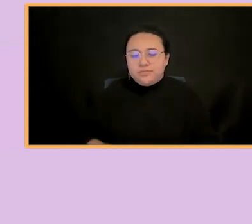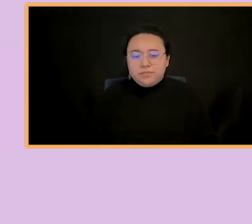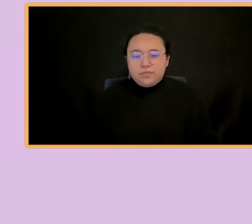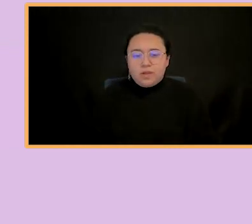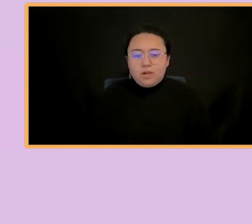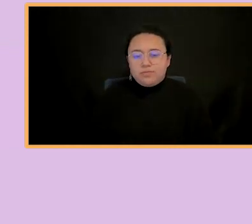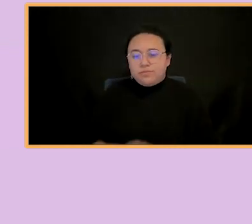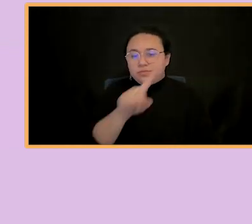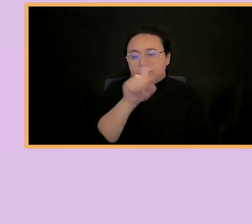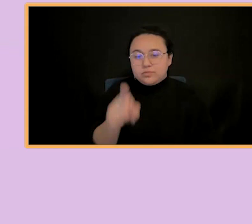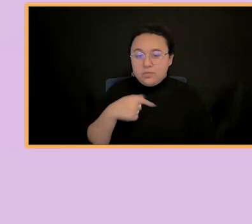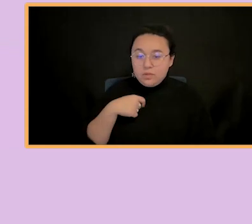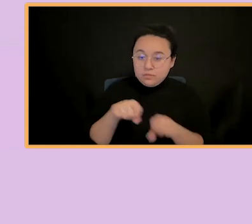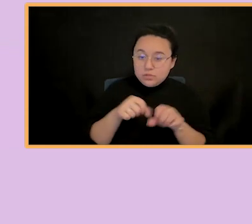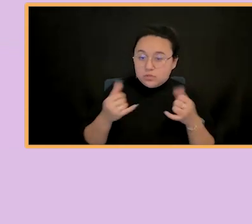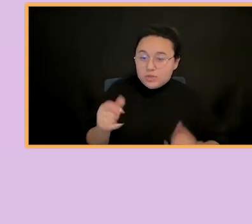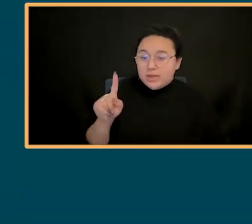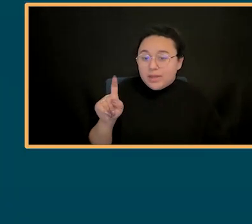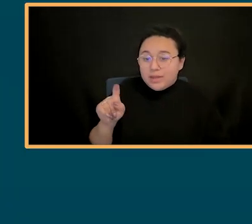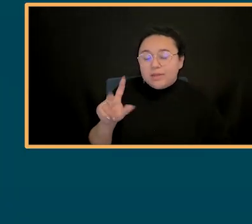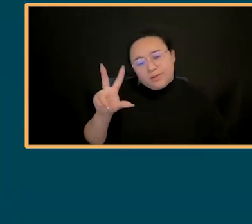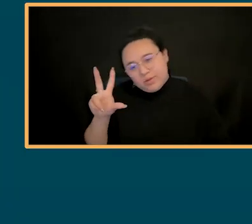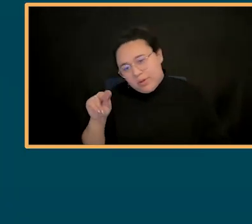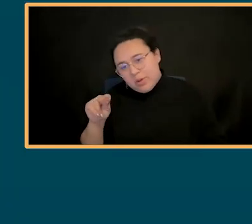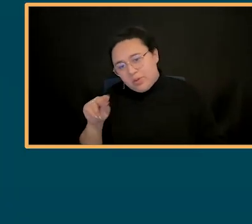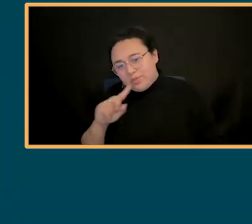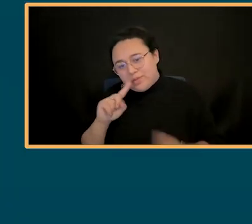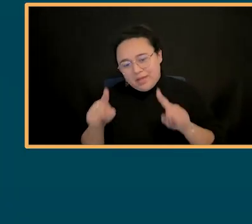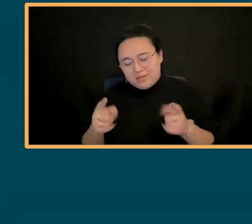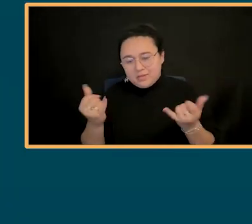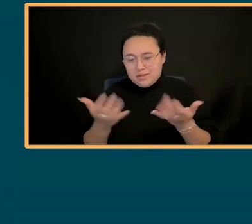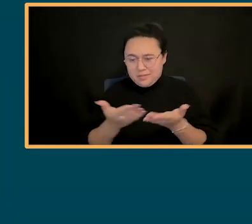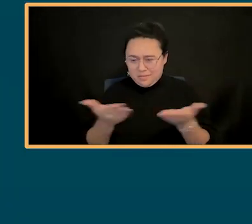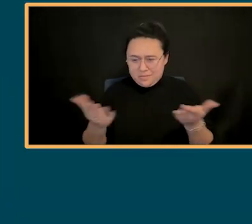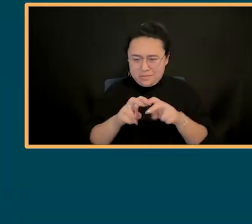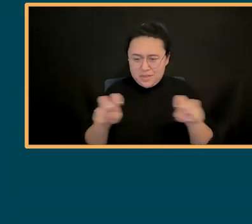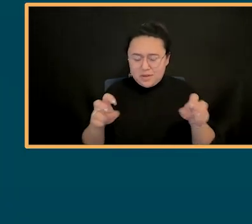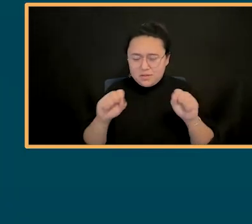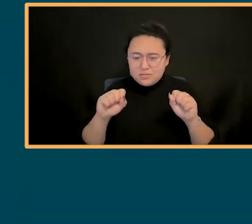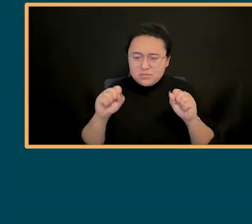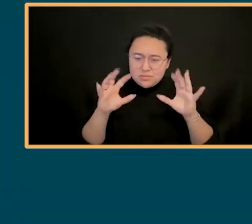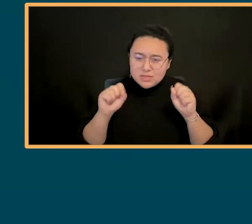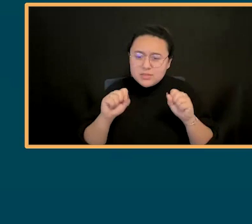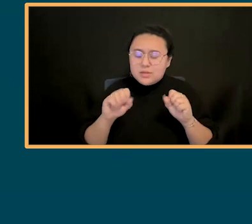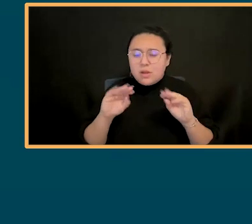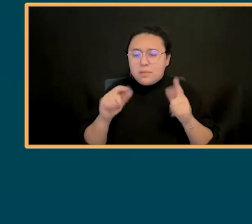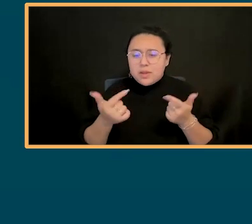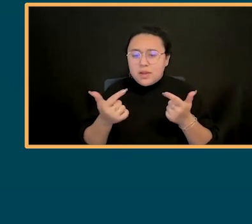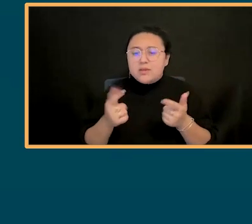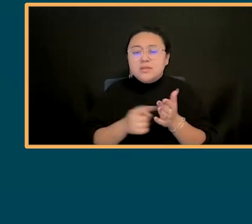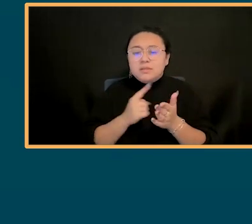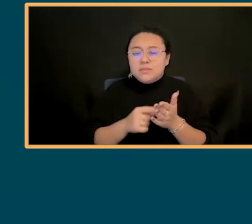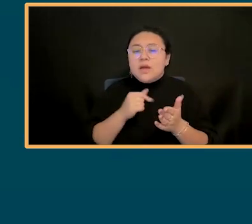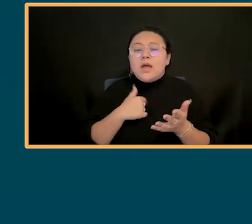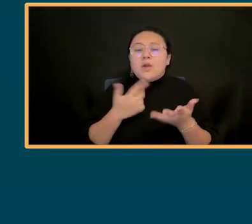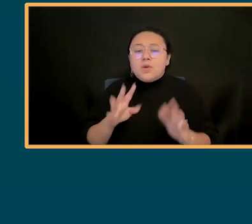The question is, am I wearing shoes right now? The answer is no. Look at this panel. Oh my God. Sometimes I don't even